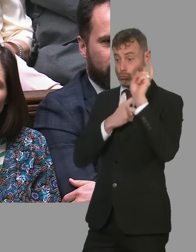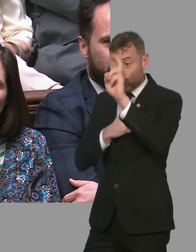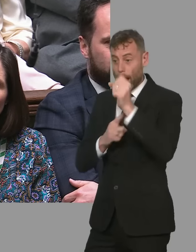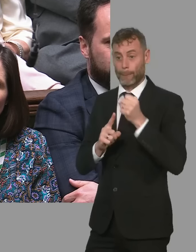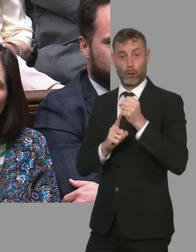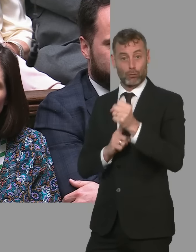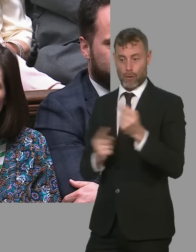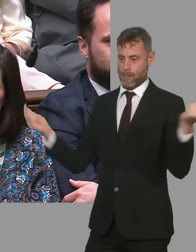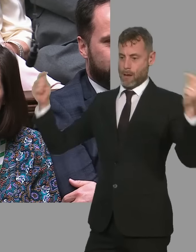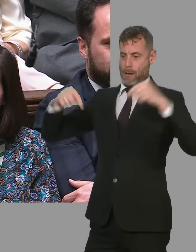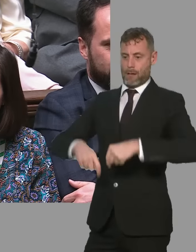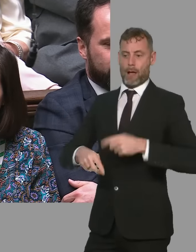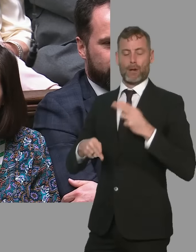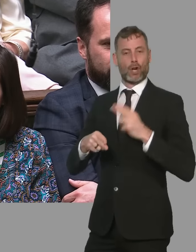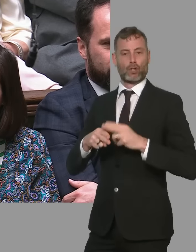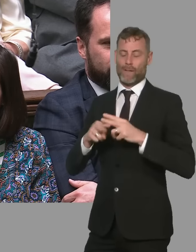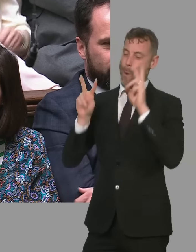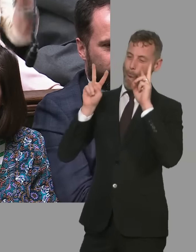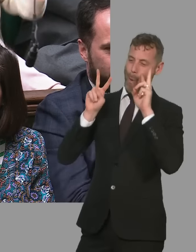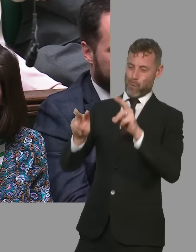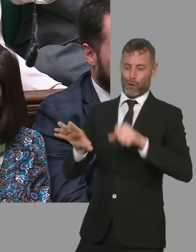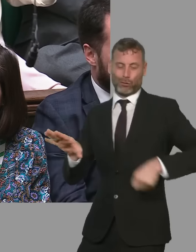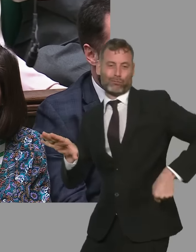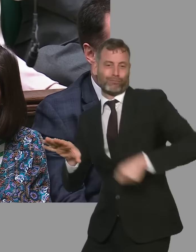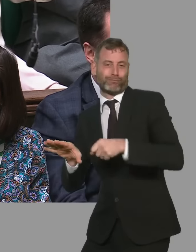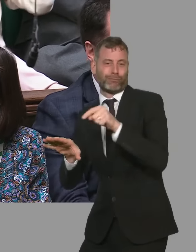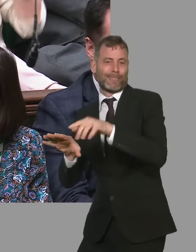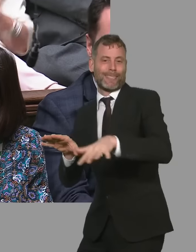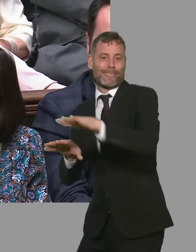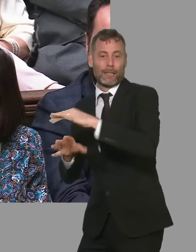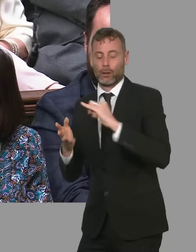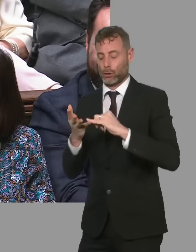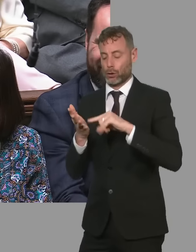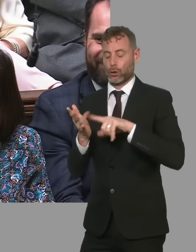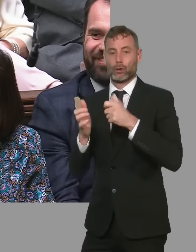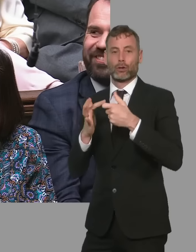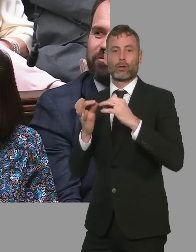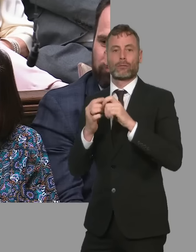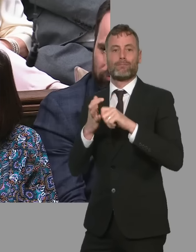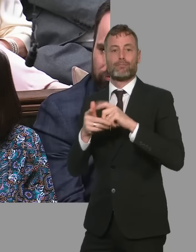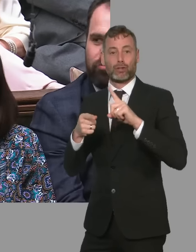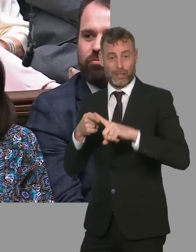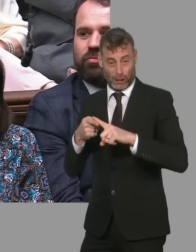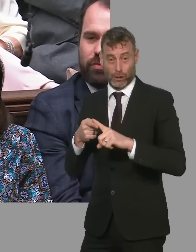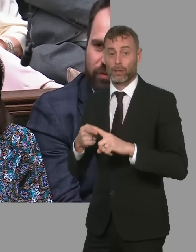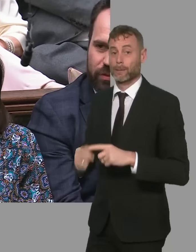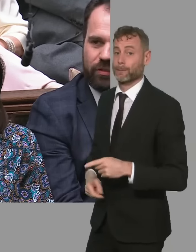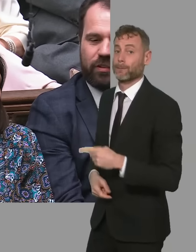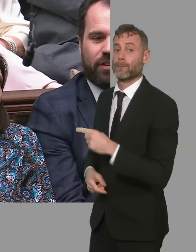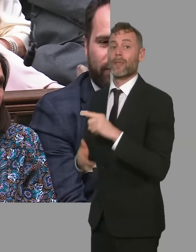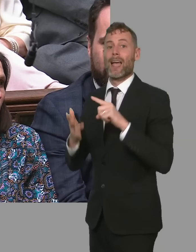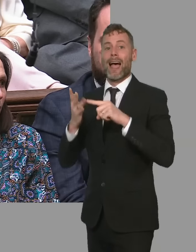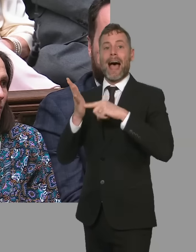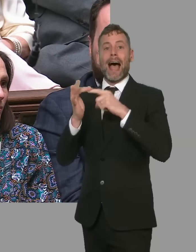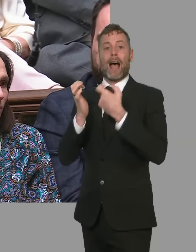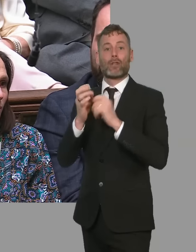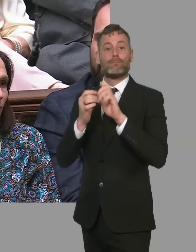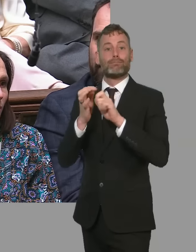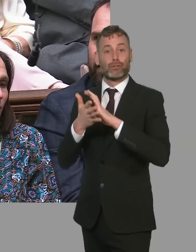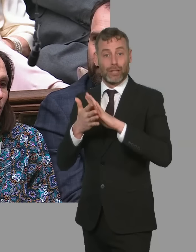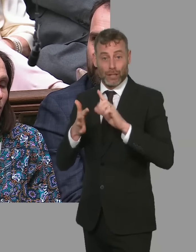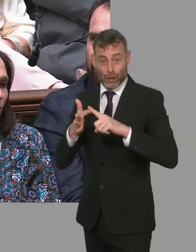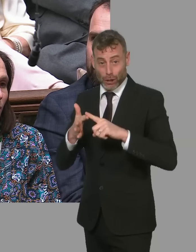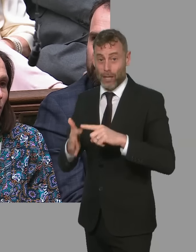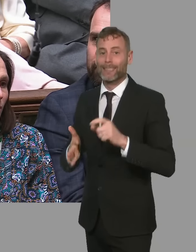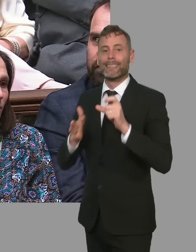Deepcar. I'm grateful for our South Yorkshire Mayor, Oliver Coppard, for kick-starting these plans. Will the Prime Minister work with